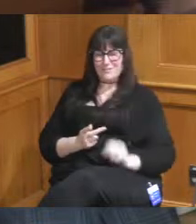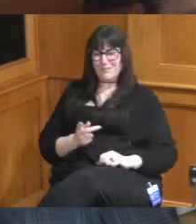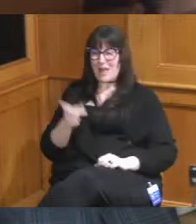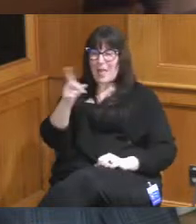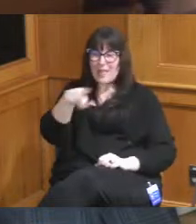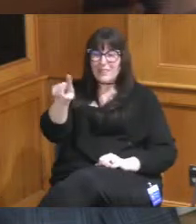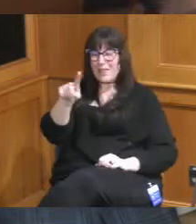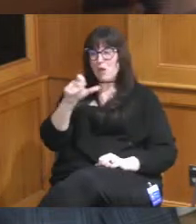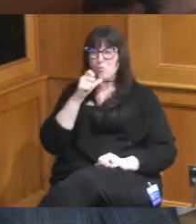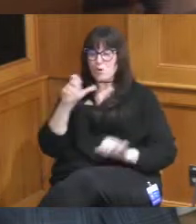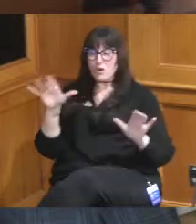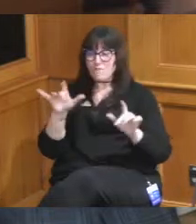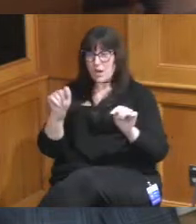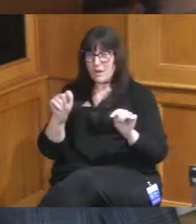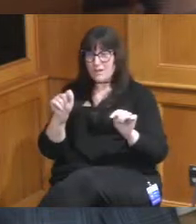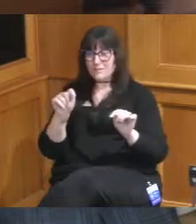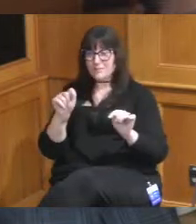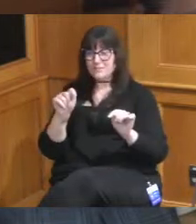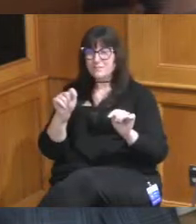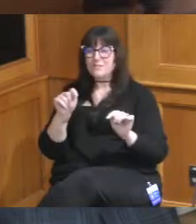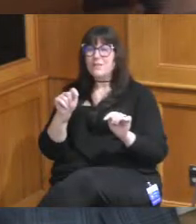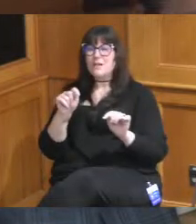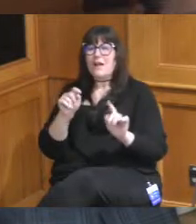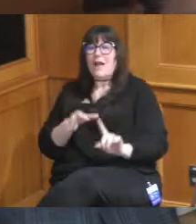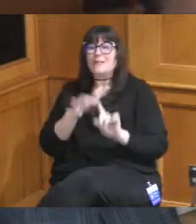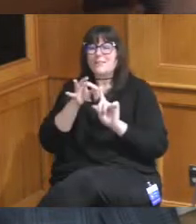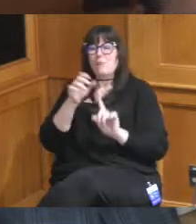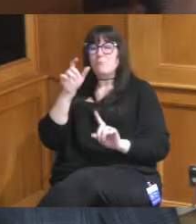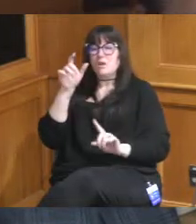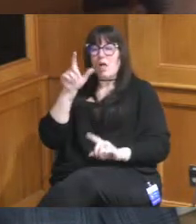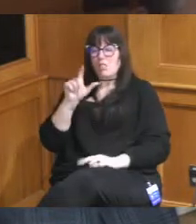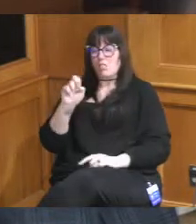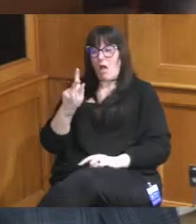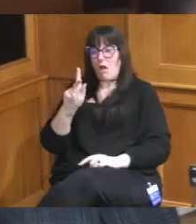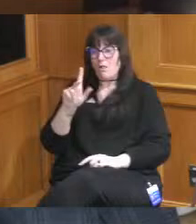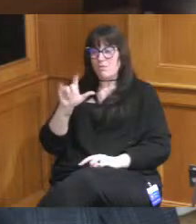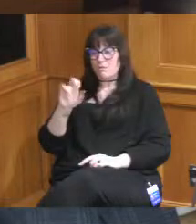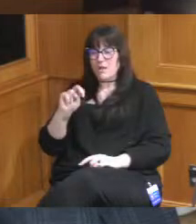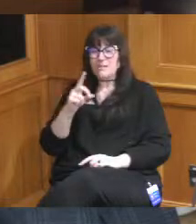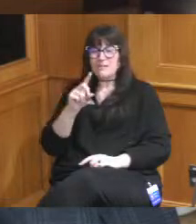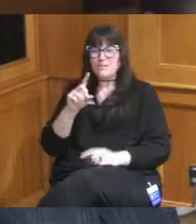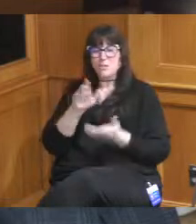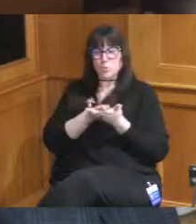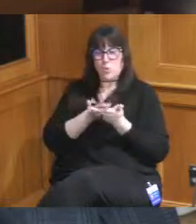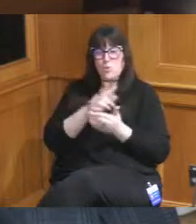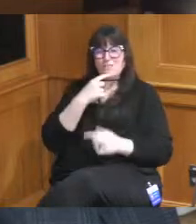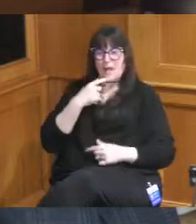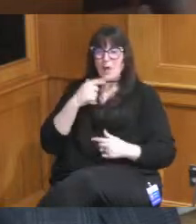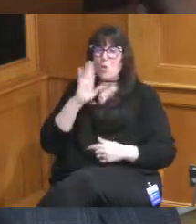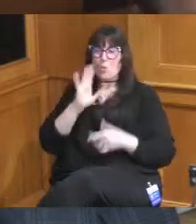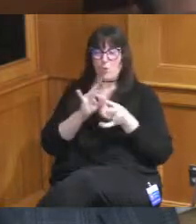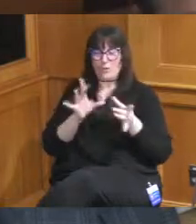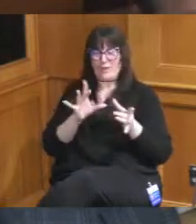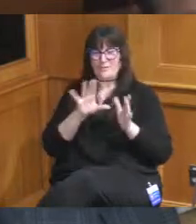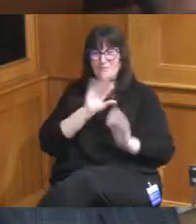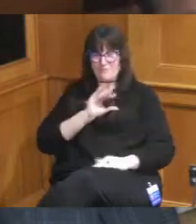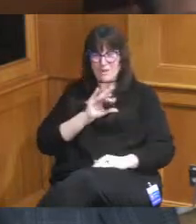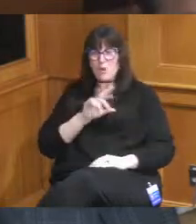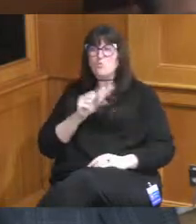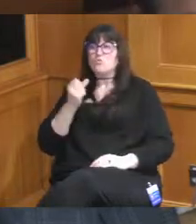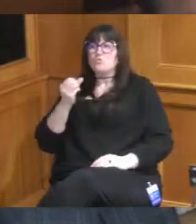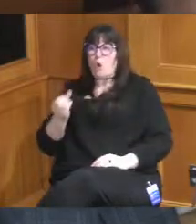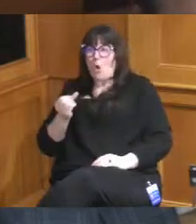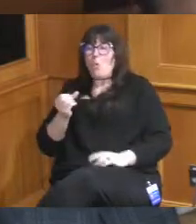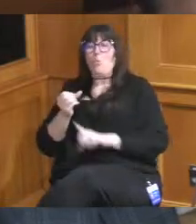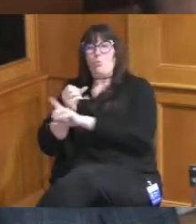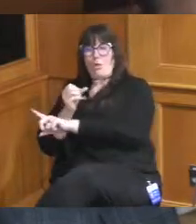it if Laughlin hadn't said they gonna release the video, the school board there. So I just would like to have some kind of document.